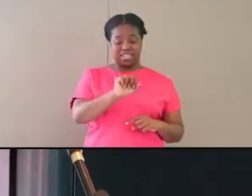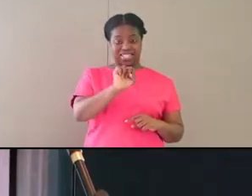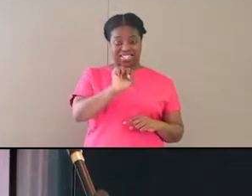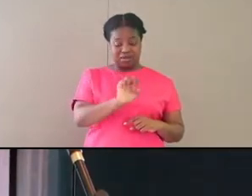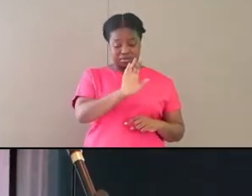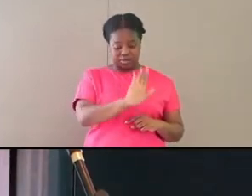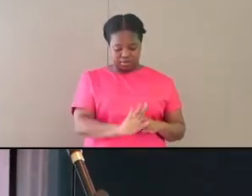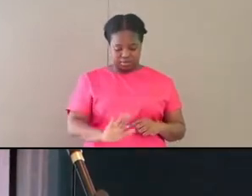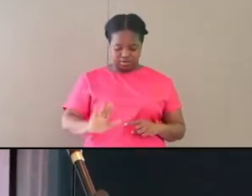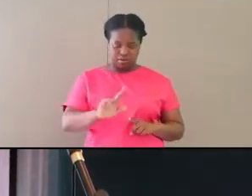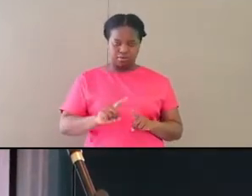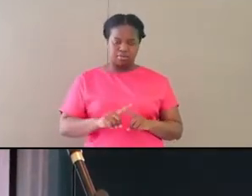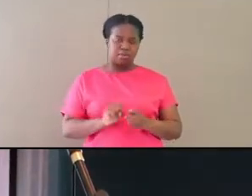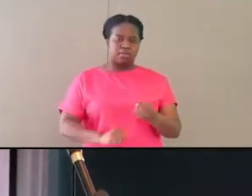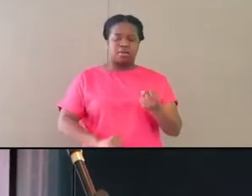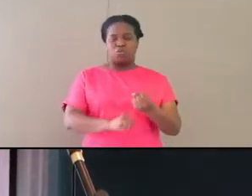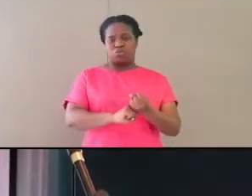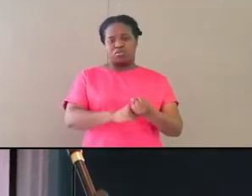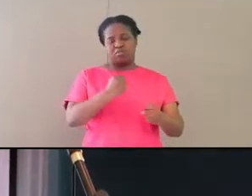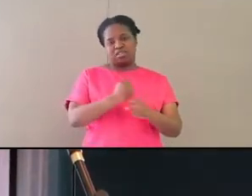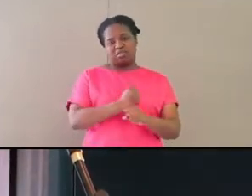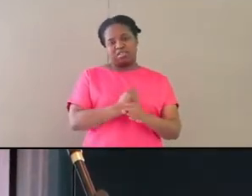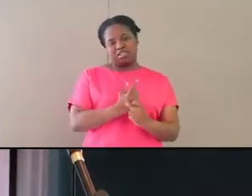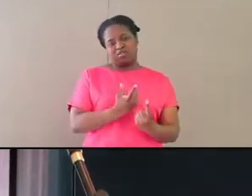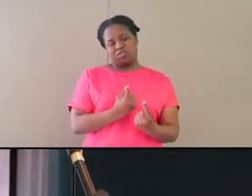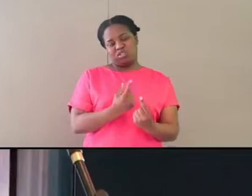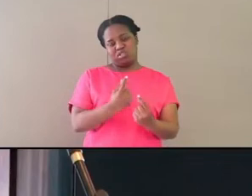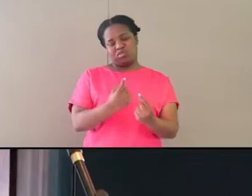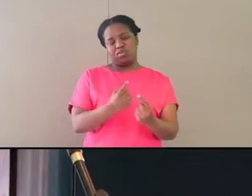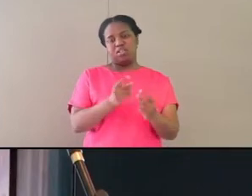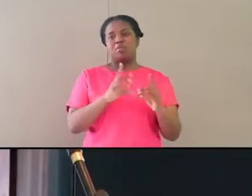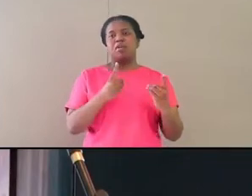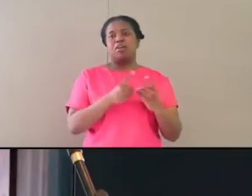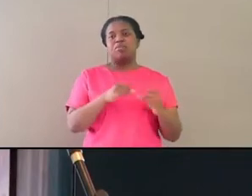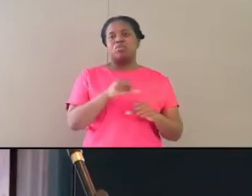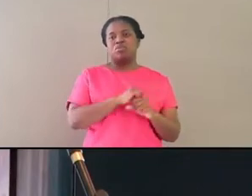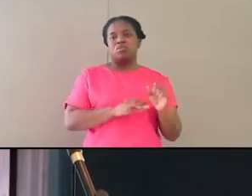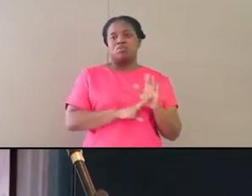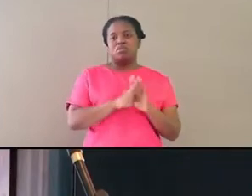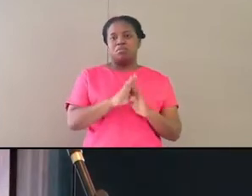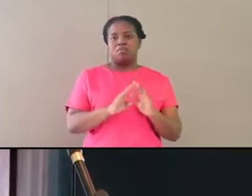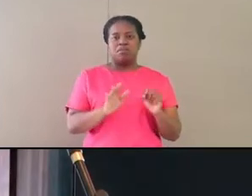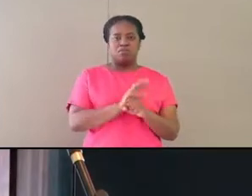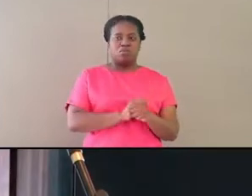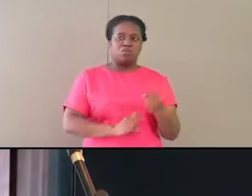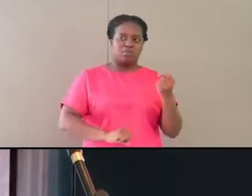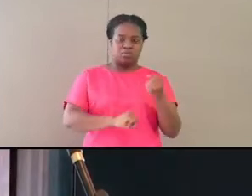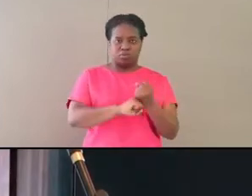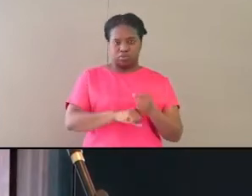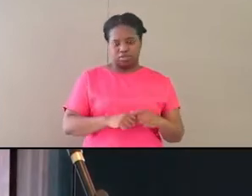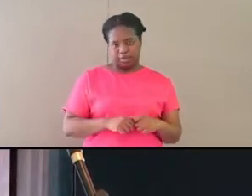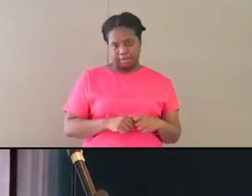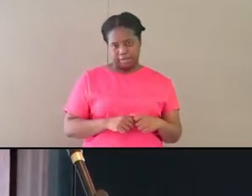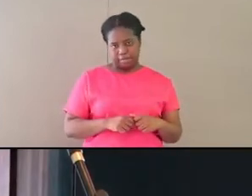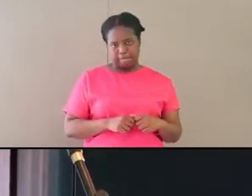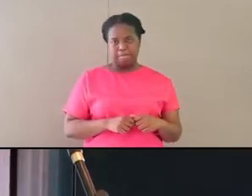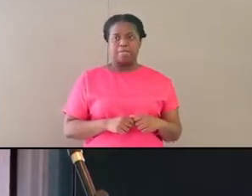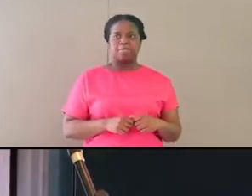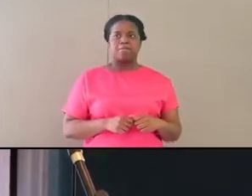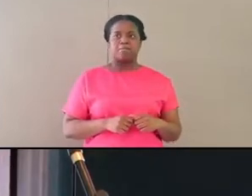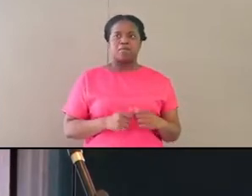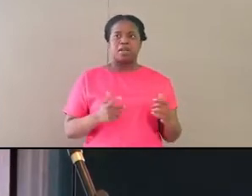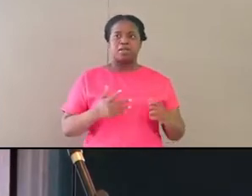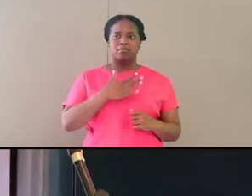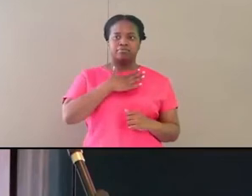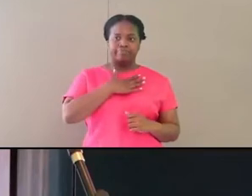is in full support of the work that is being done by the Department of Social Development and is